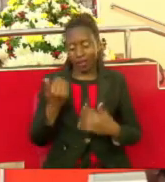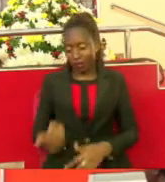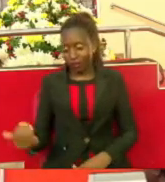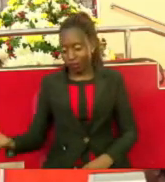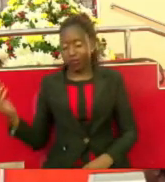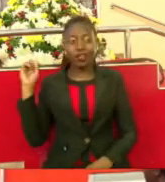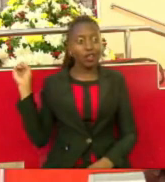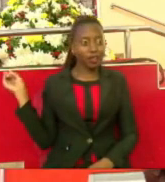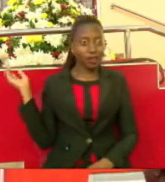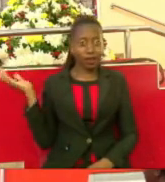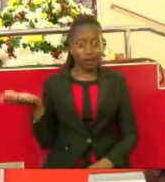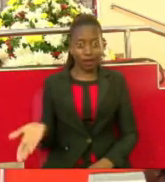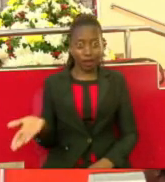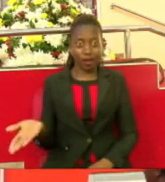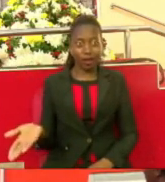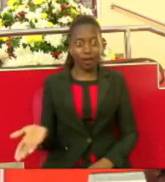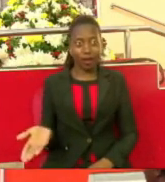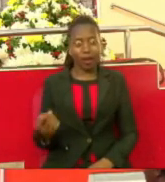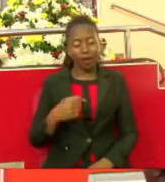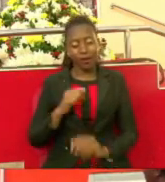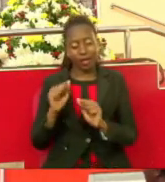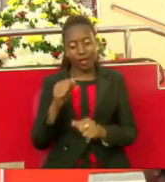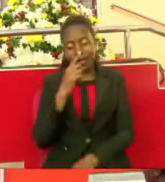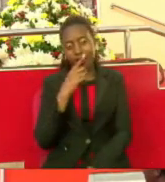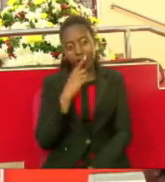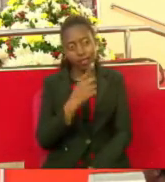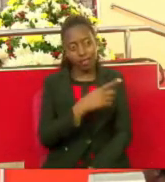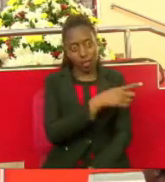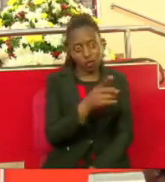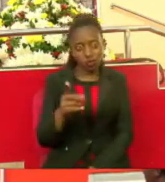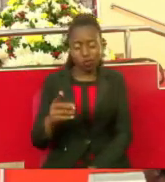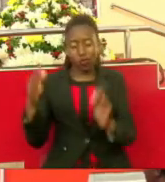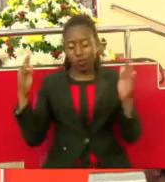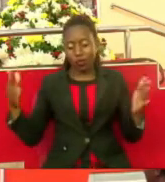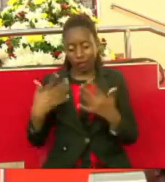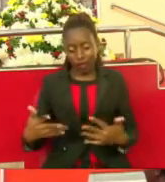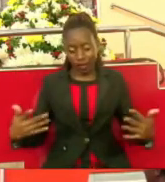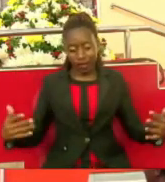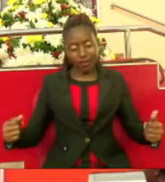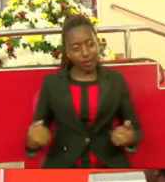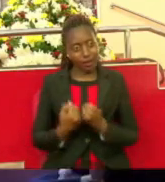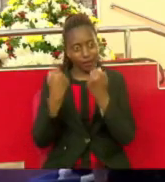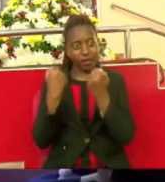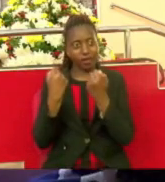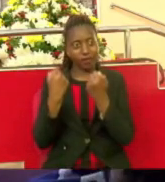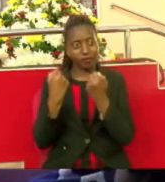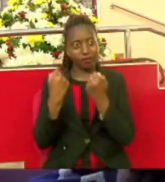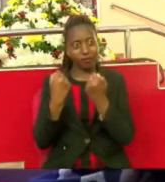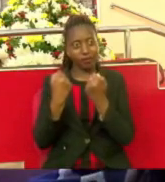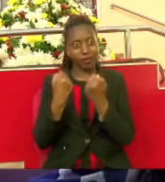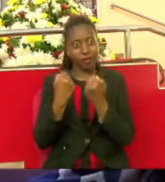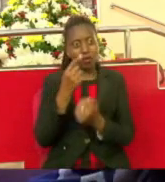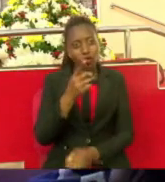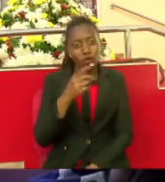here. And I can tell you, great things are happening. So you who is thinking